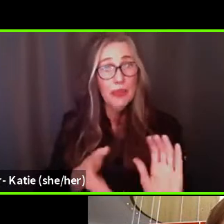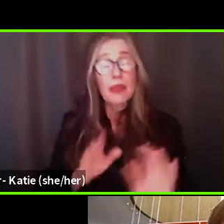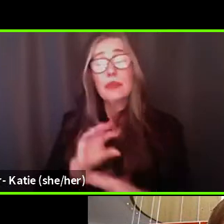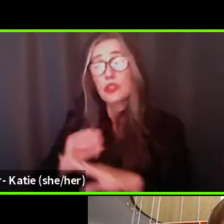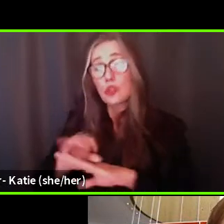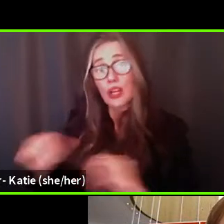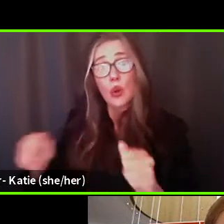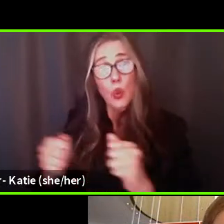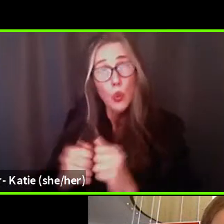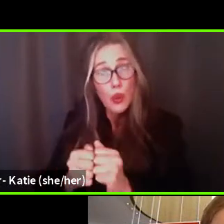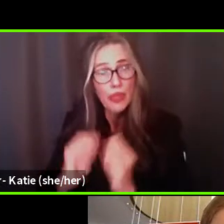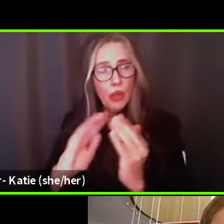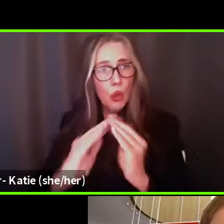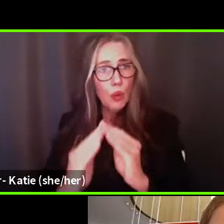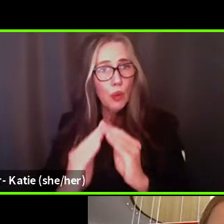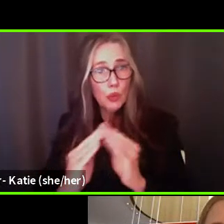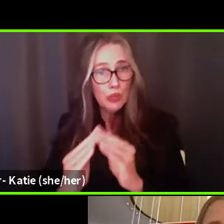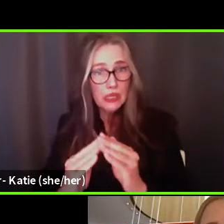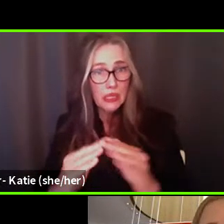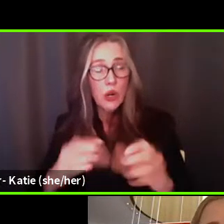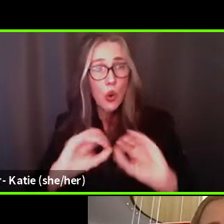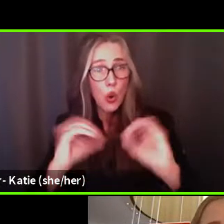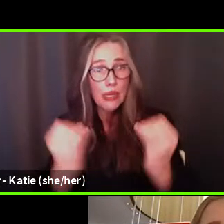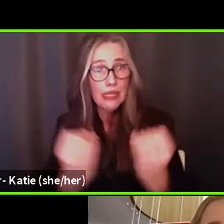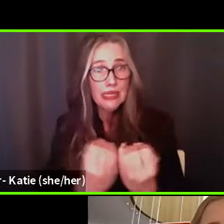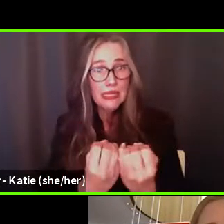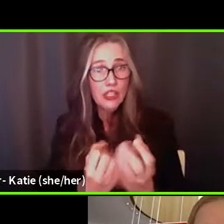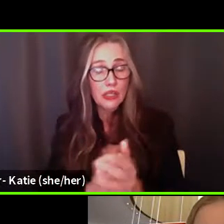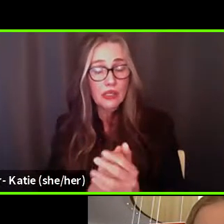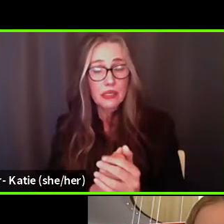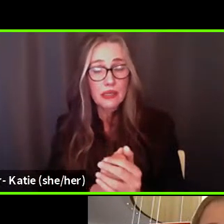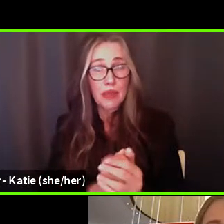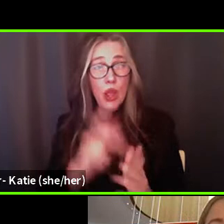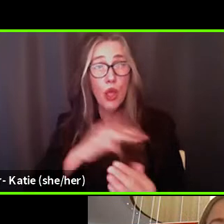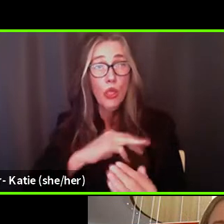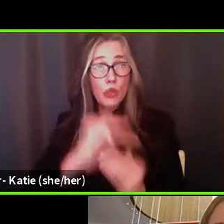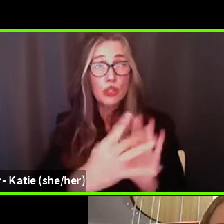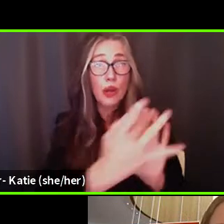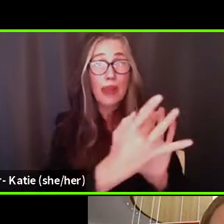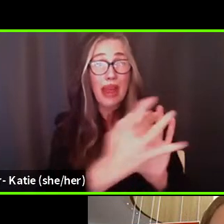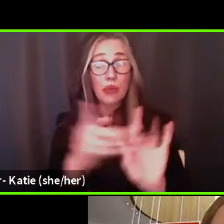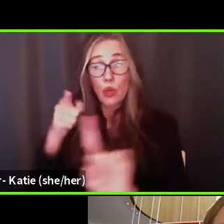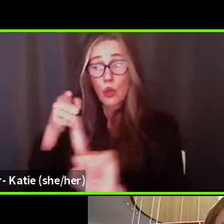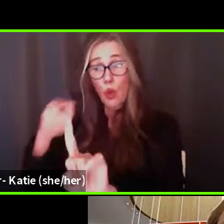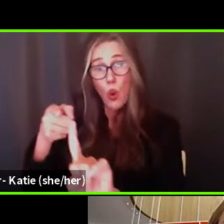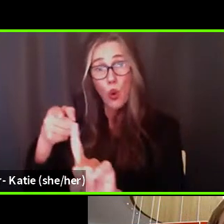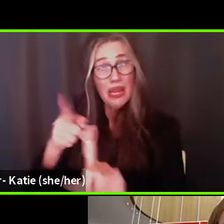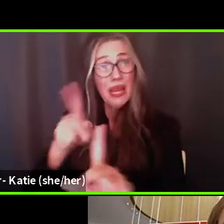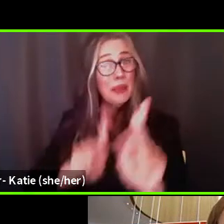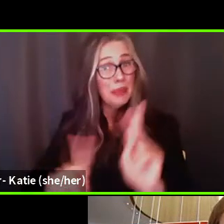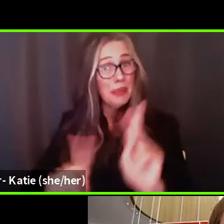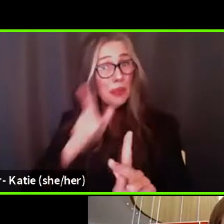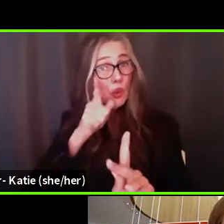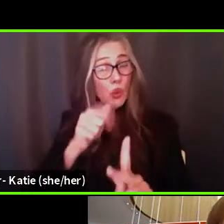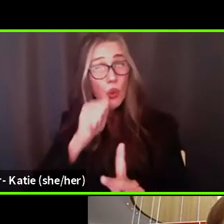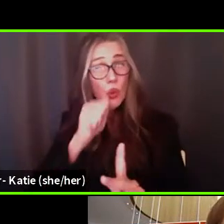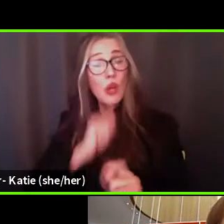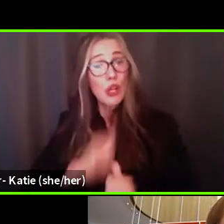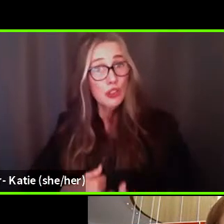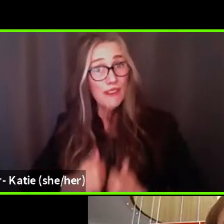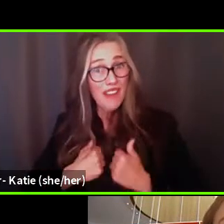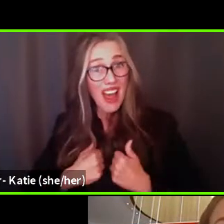community-based organizations the outreach program's goal is to inform survivors of the availability of